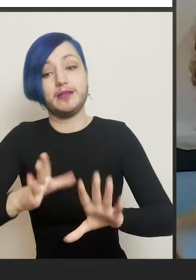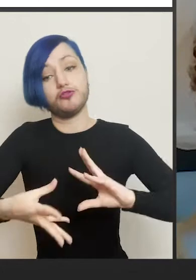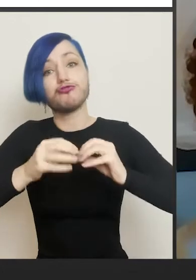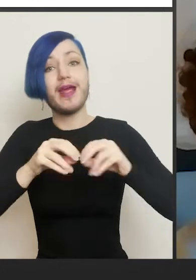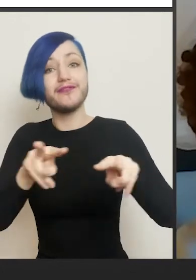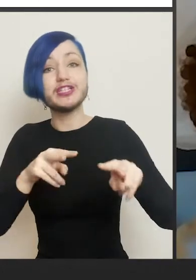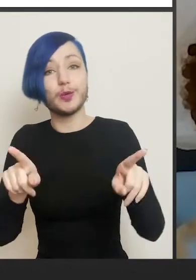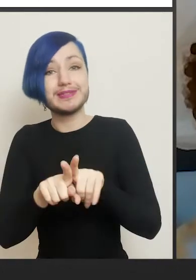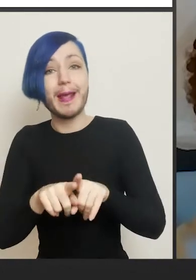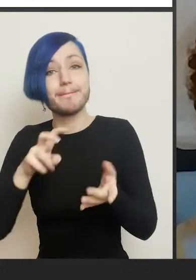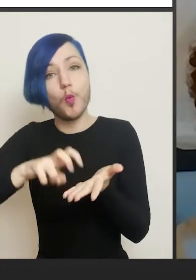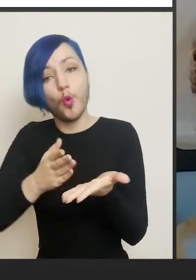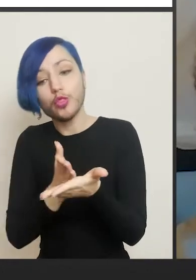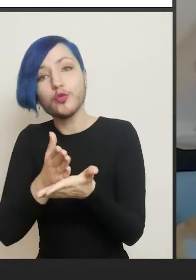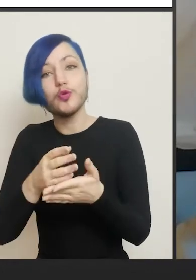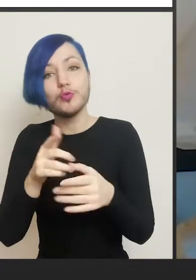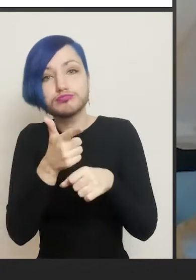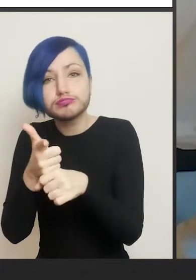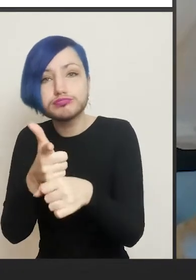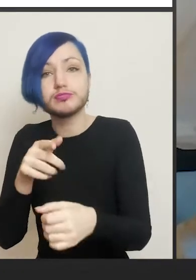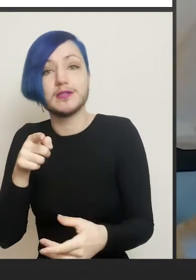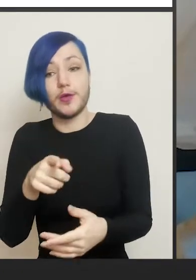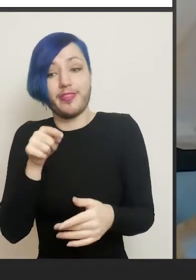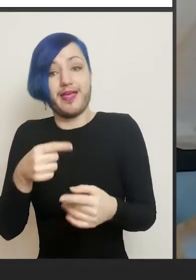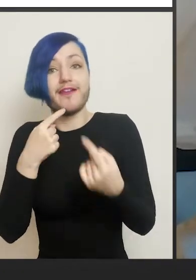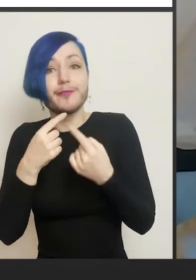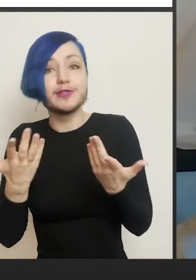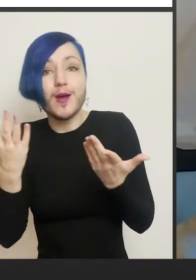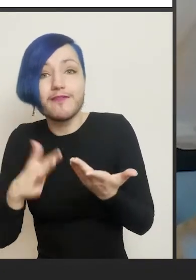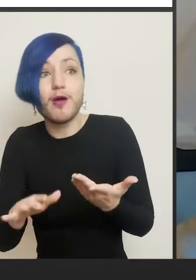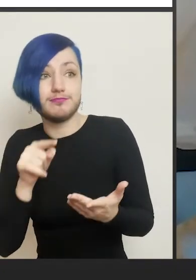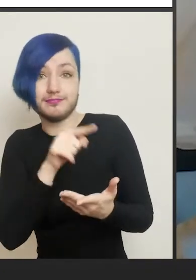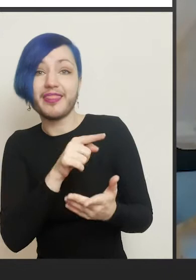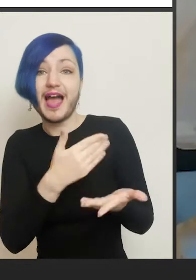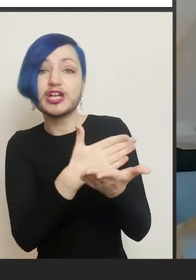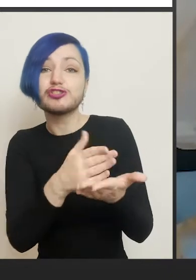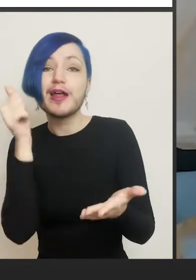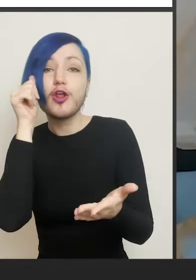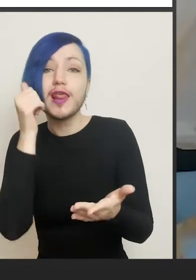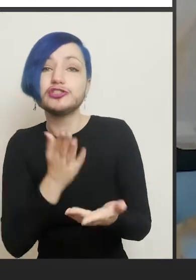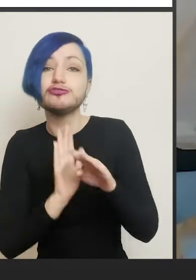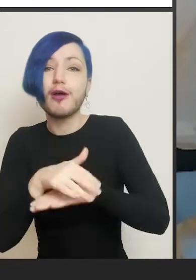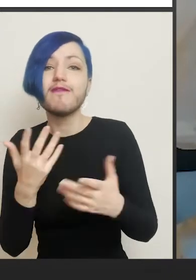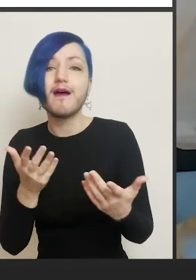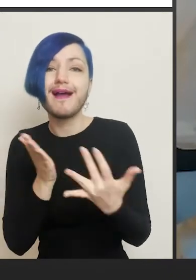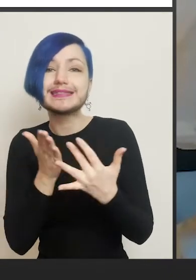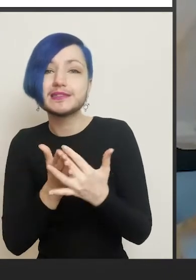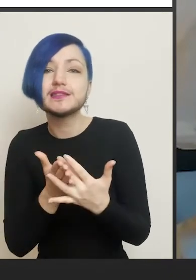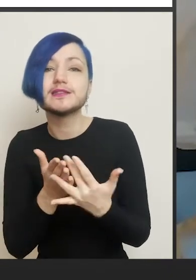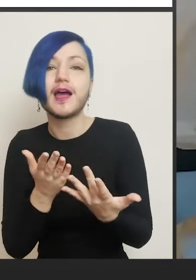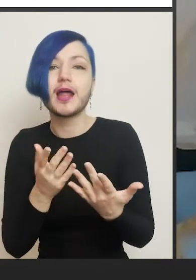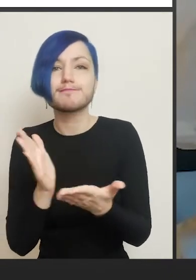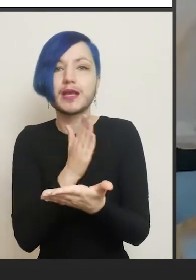a walkthrough, and it came from that model, that shared wisdom that you shared with us about how best